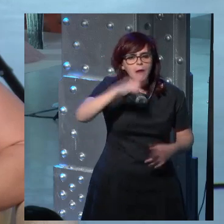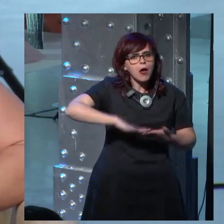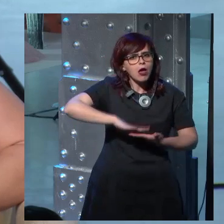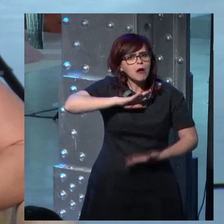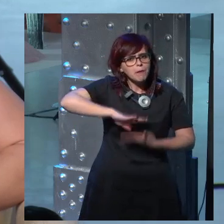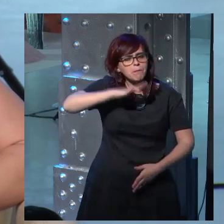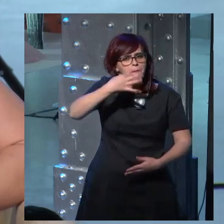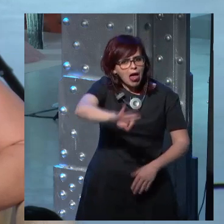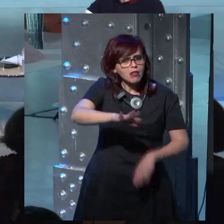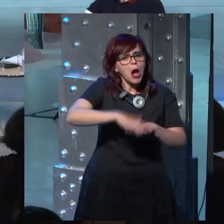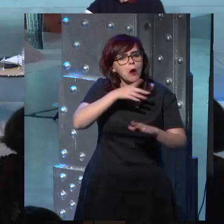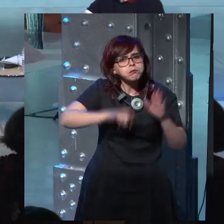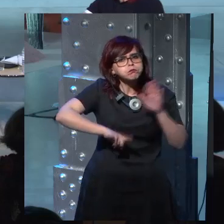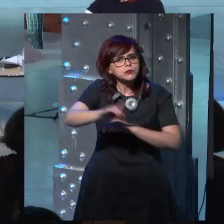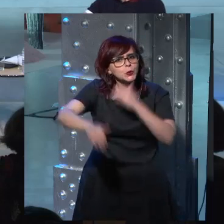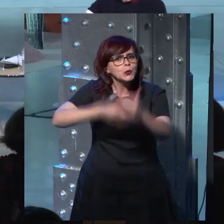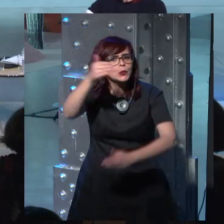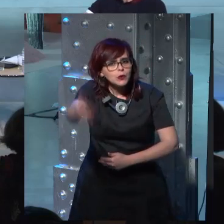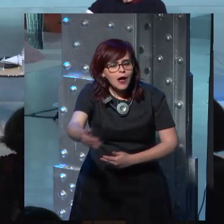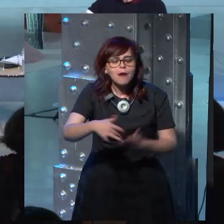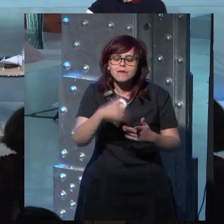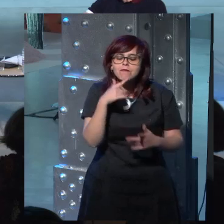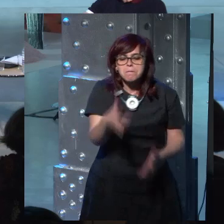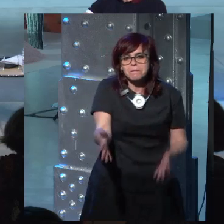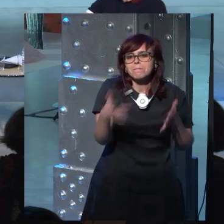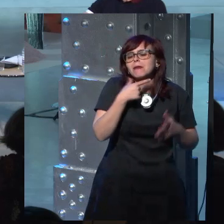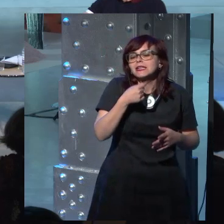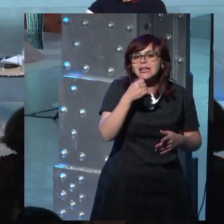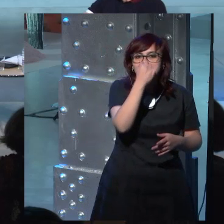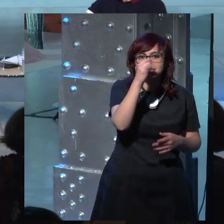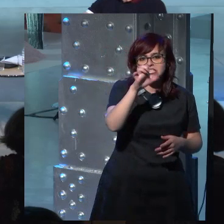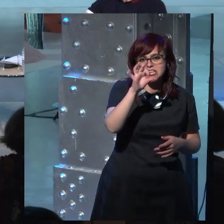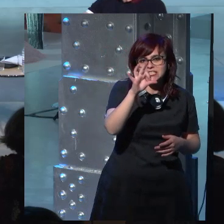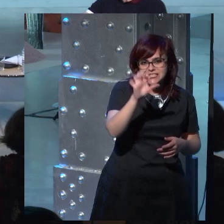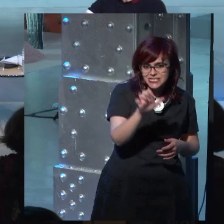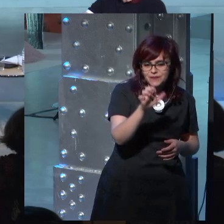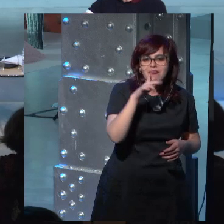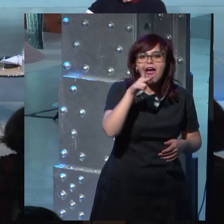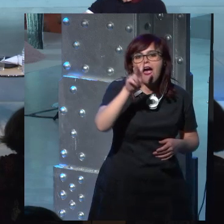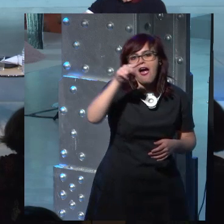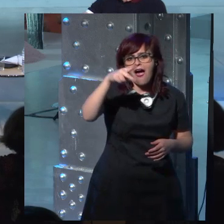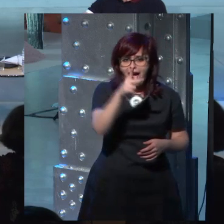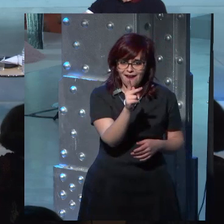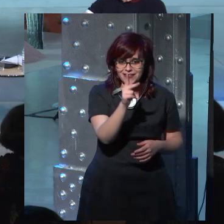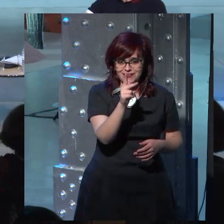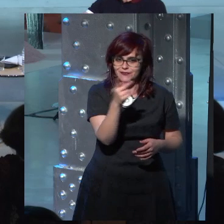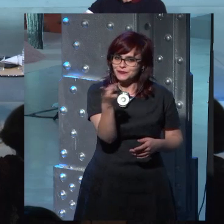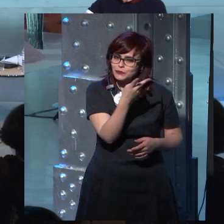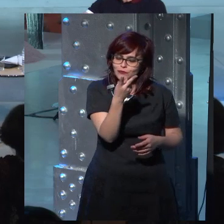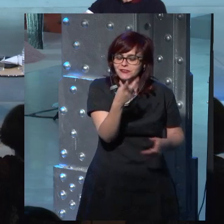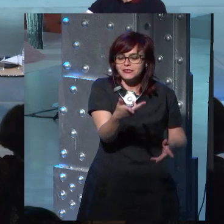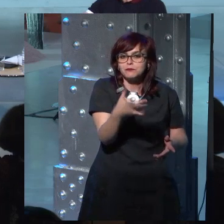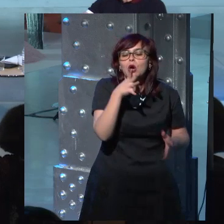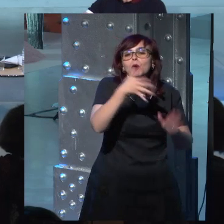And I would like to see Jesse and Hank for different reasons. I mean, I just love Jesse,